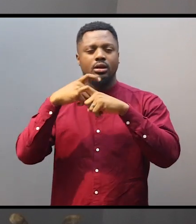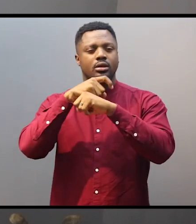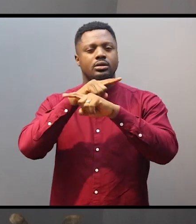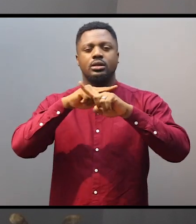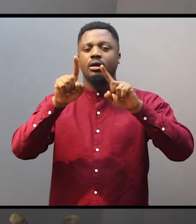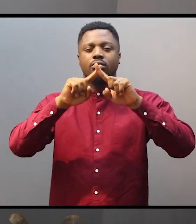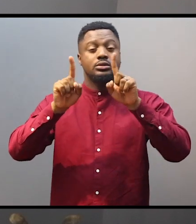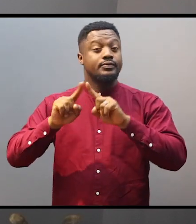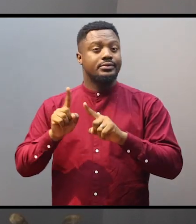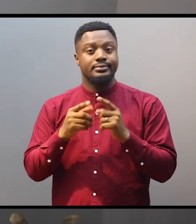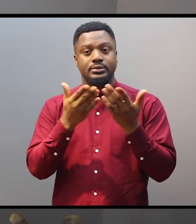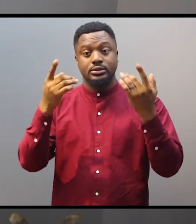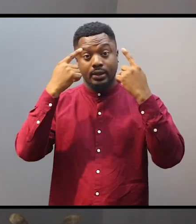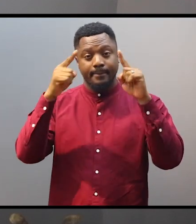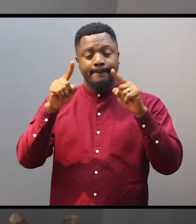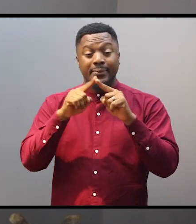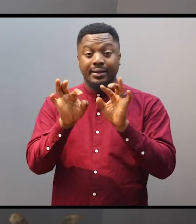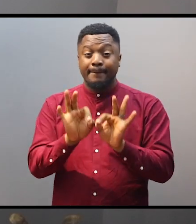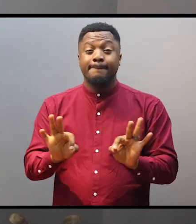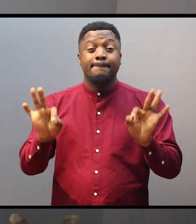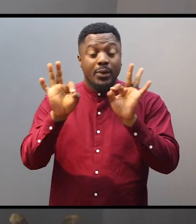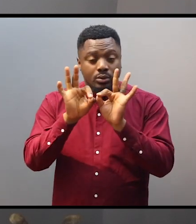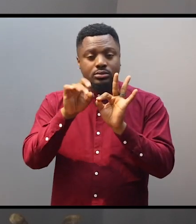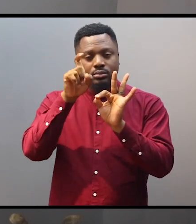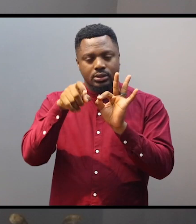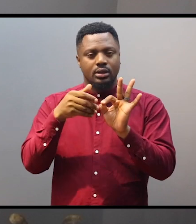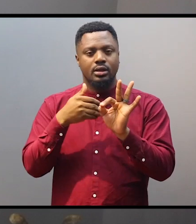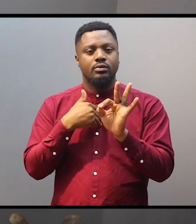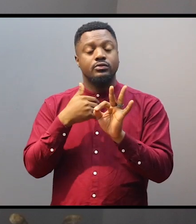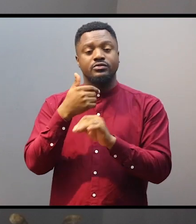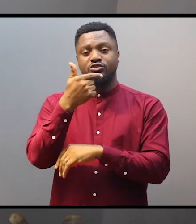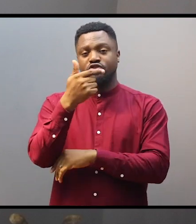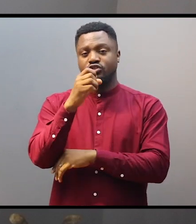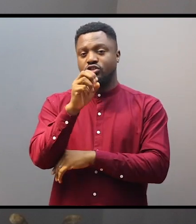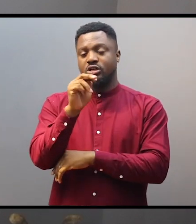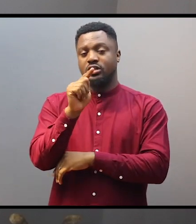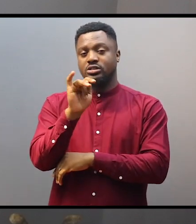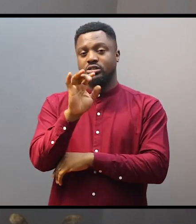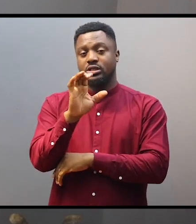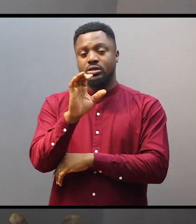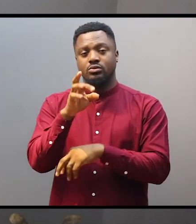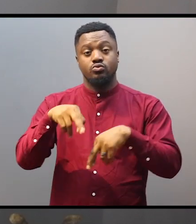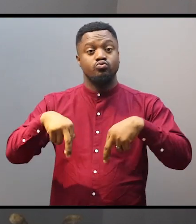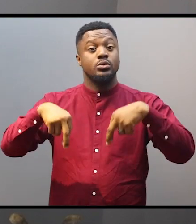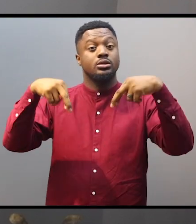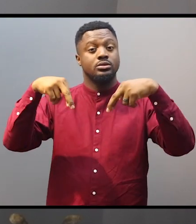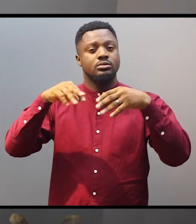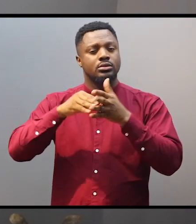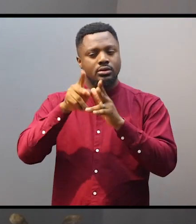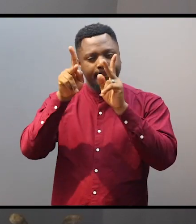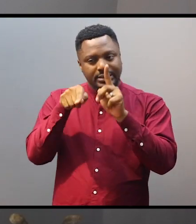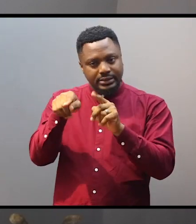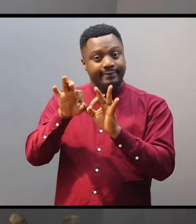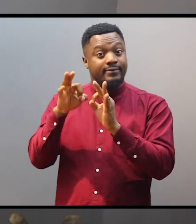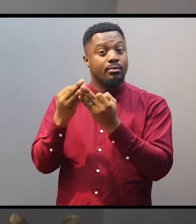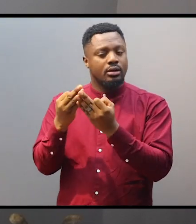interaction of different things. But the main thing is that there must be a genetic risk. So what that means is that somebody in the family may